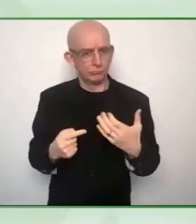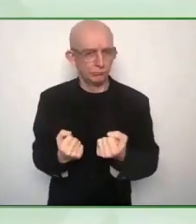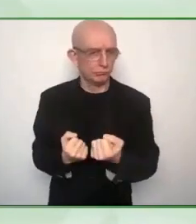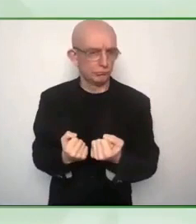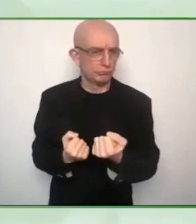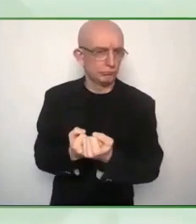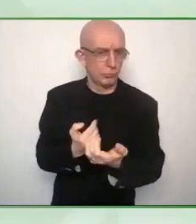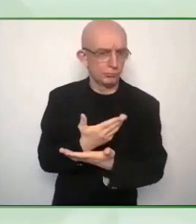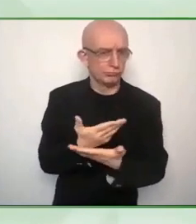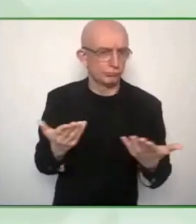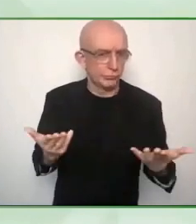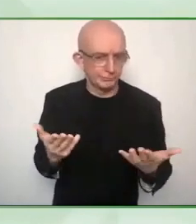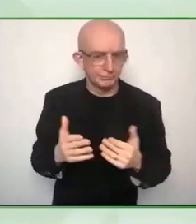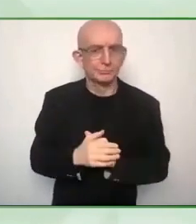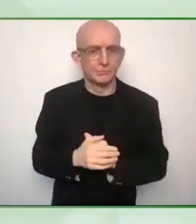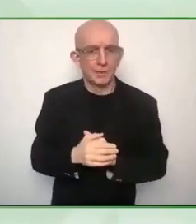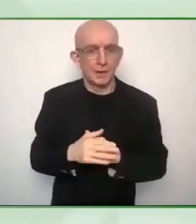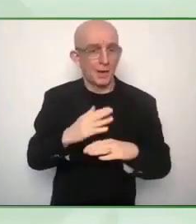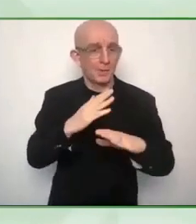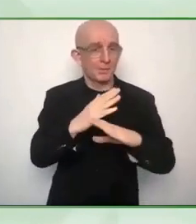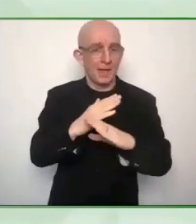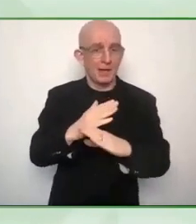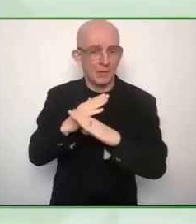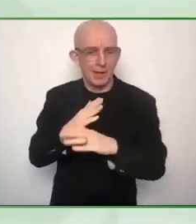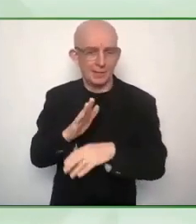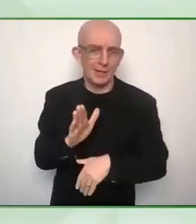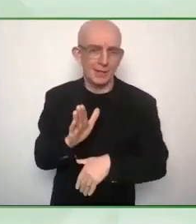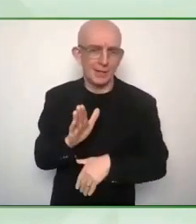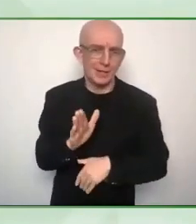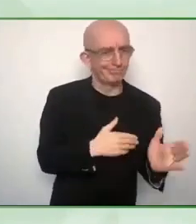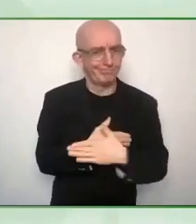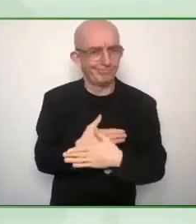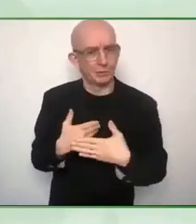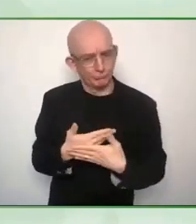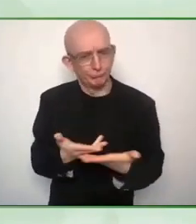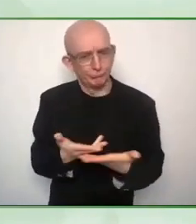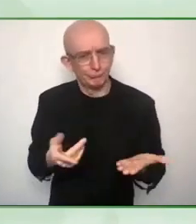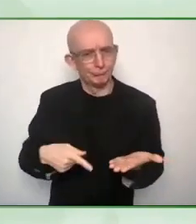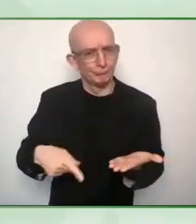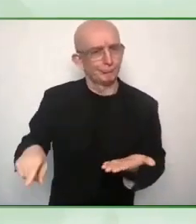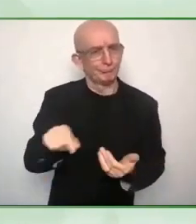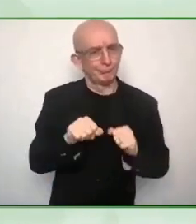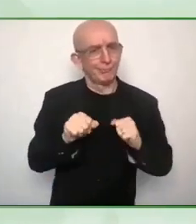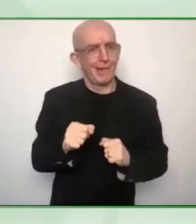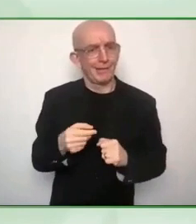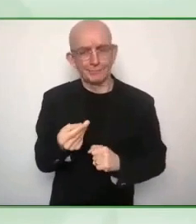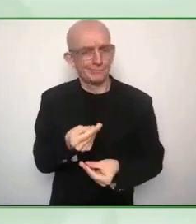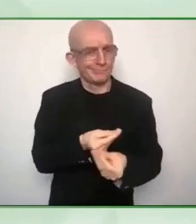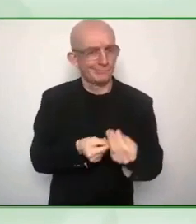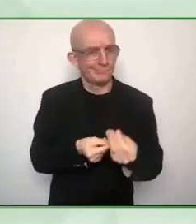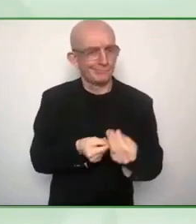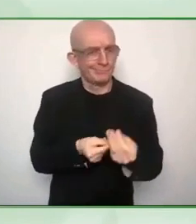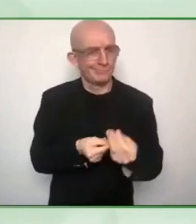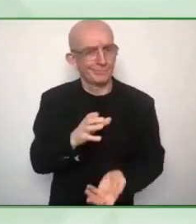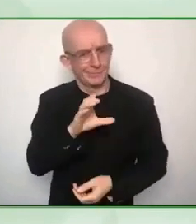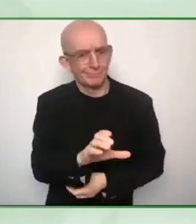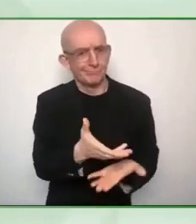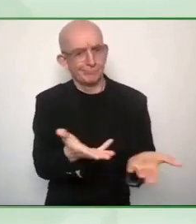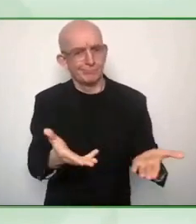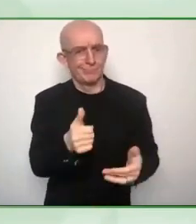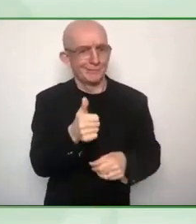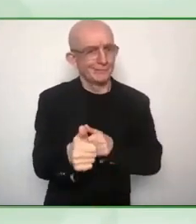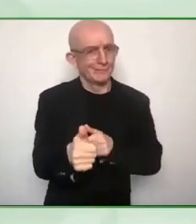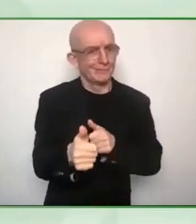a high interest in that, and also a very strong interest and commitment for organizations of persons